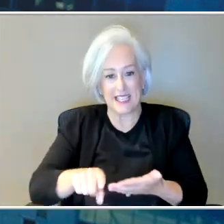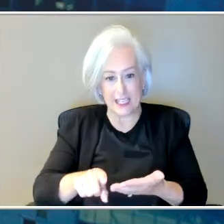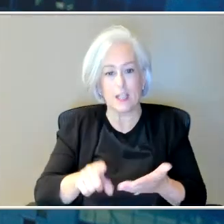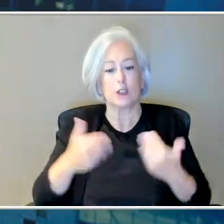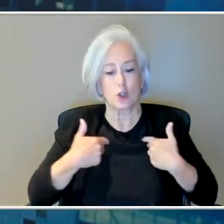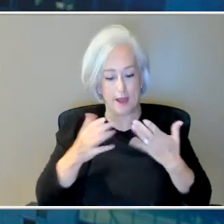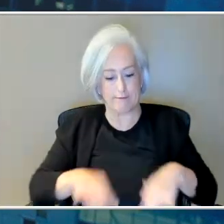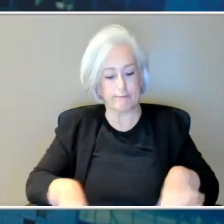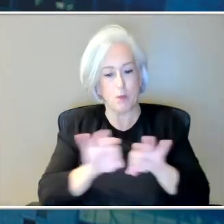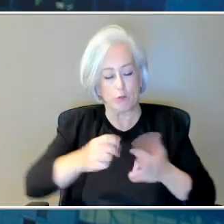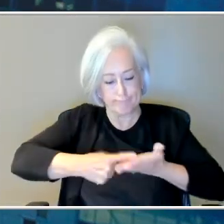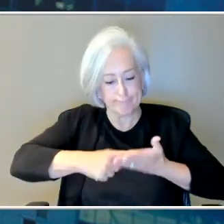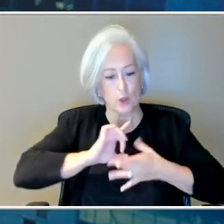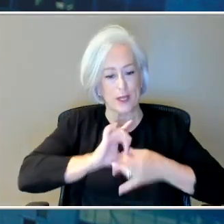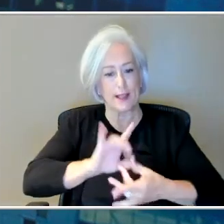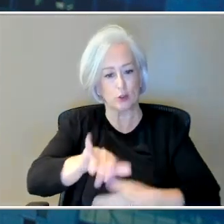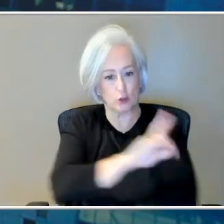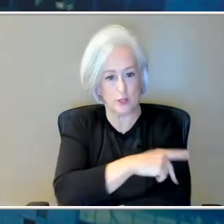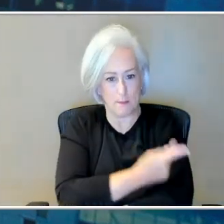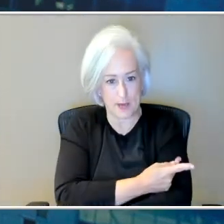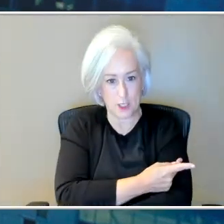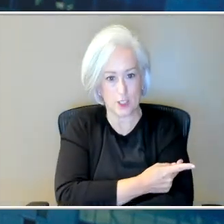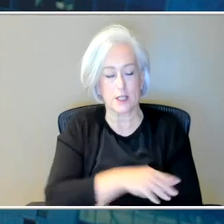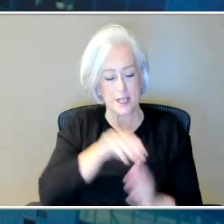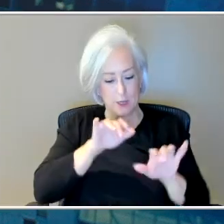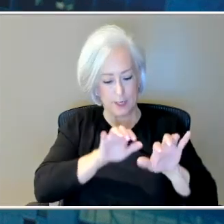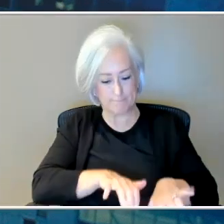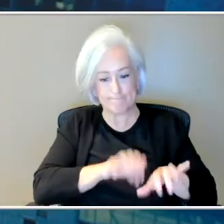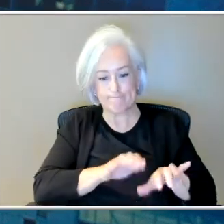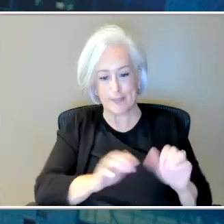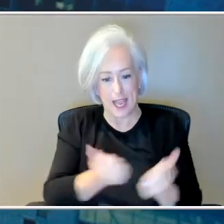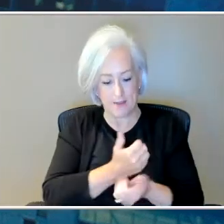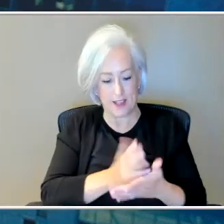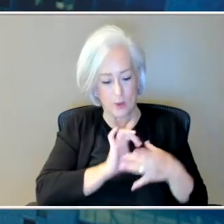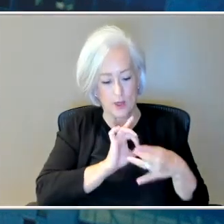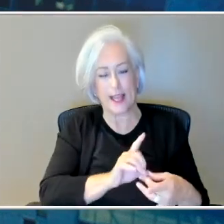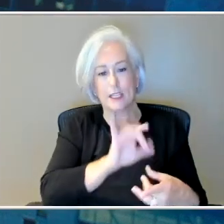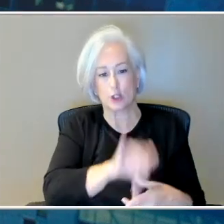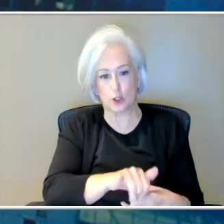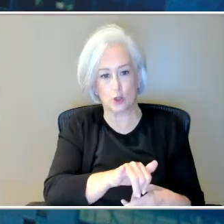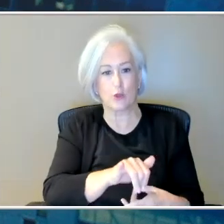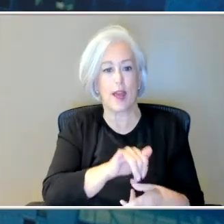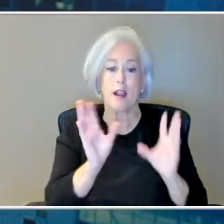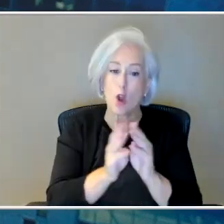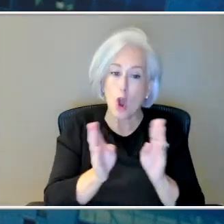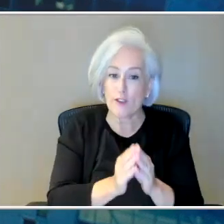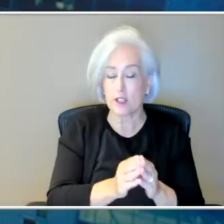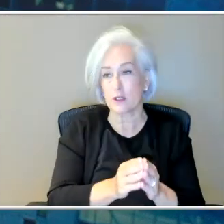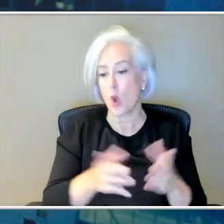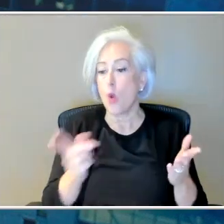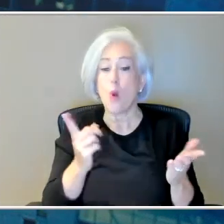we document the outcome of the conference, whatever is recommended for that patient, whether it's additional